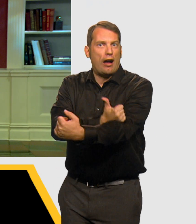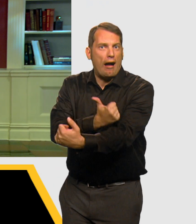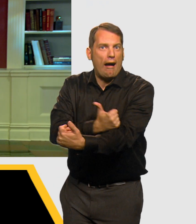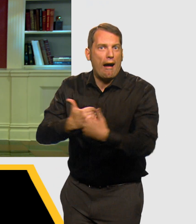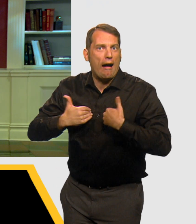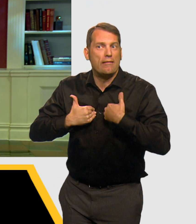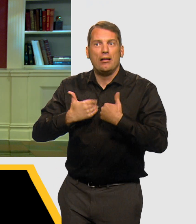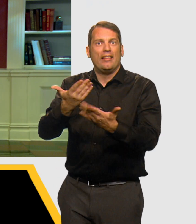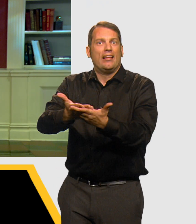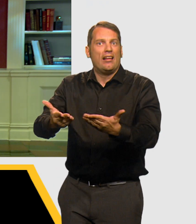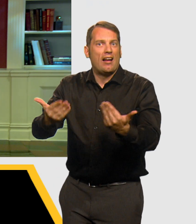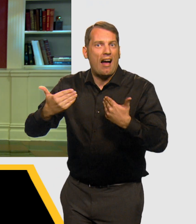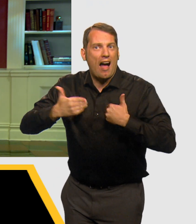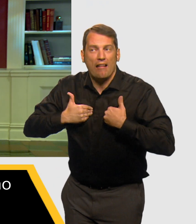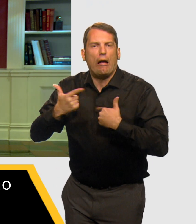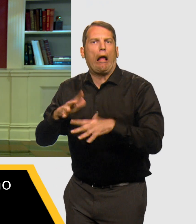paraphernalia.